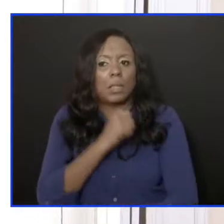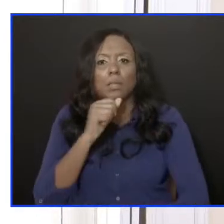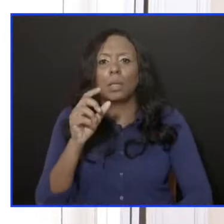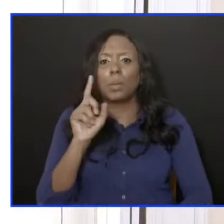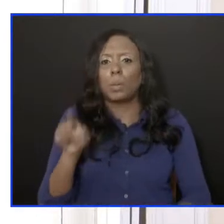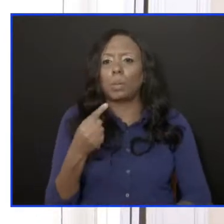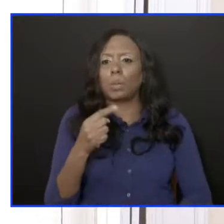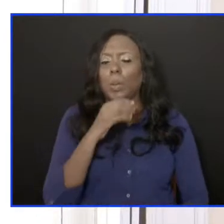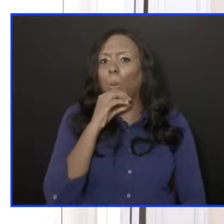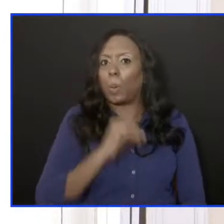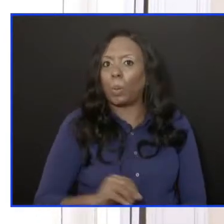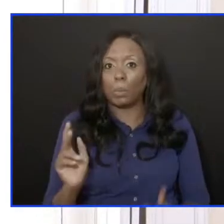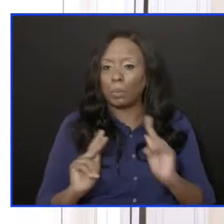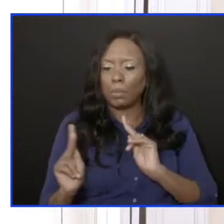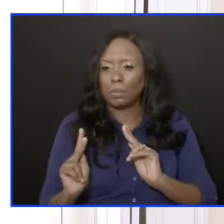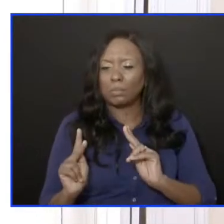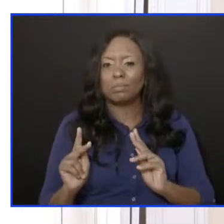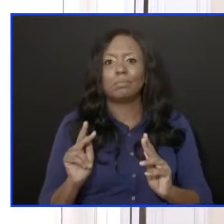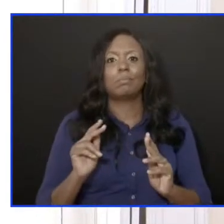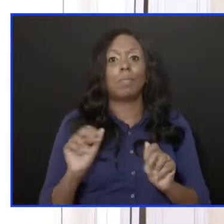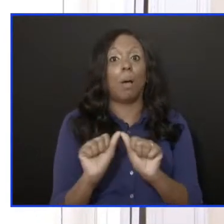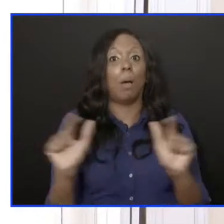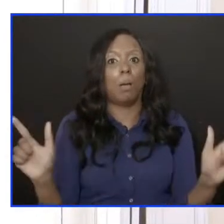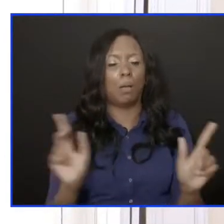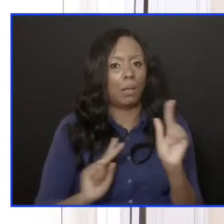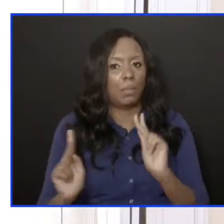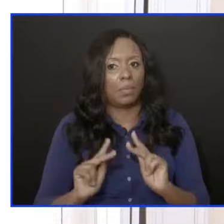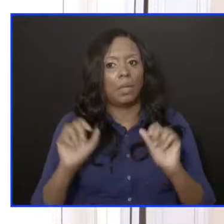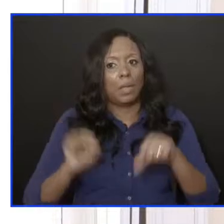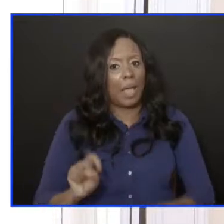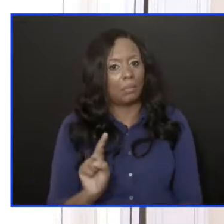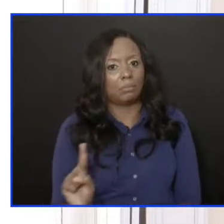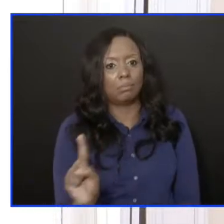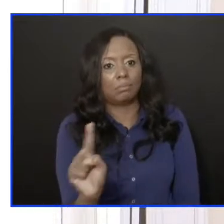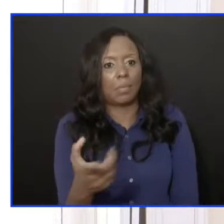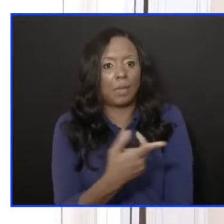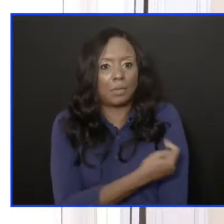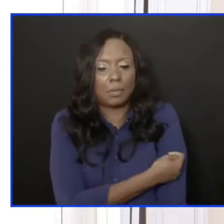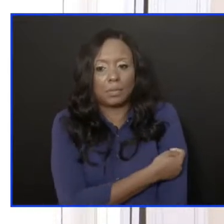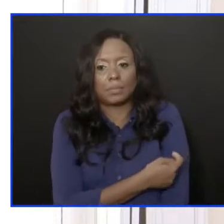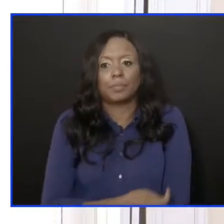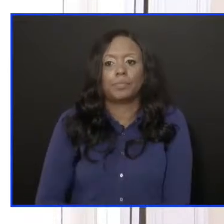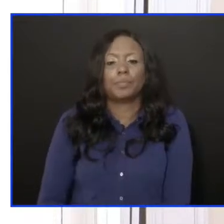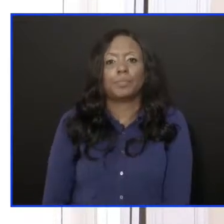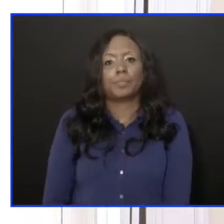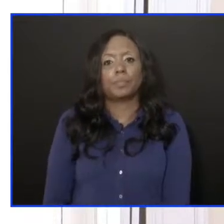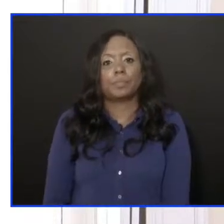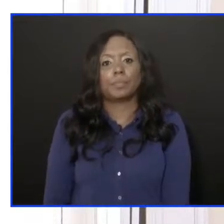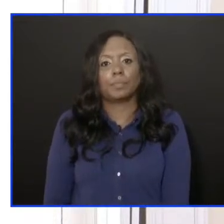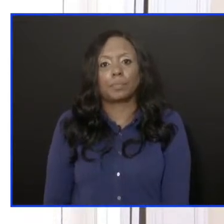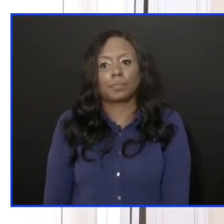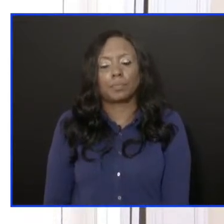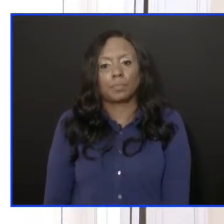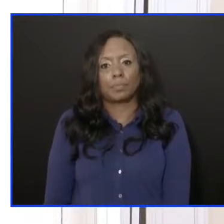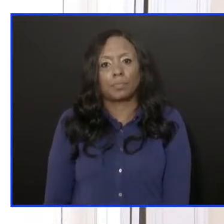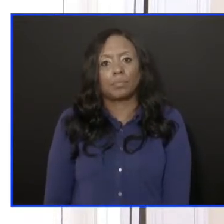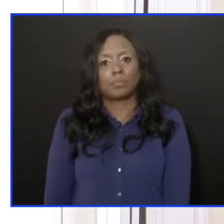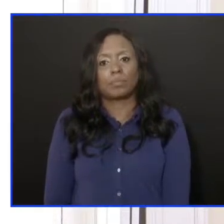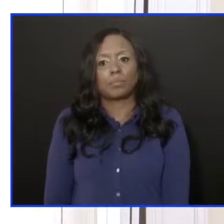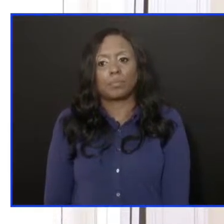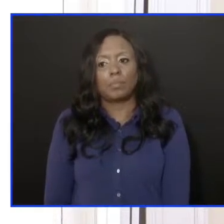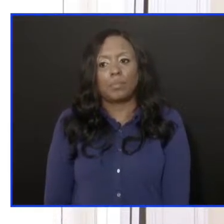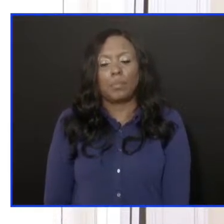80, as Dr. Ford has asked for, but for all of us. But the good news is that Barbadians, as I've said, have generally